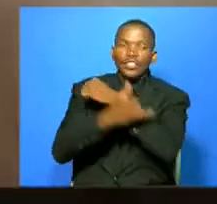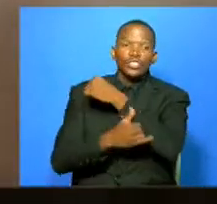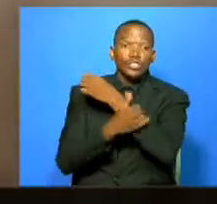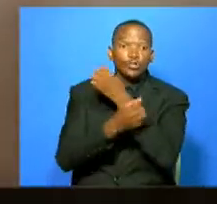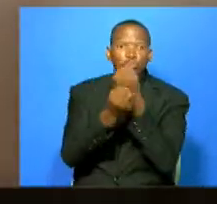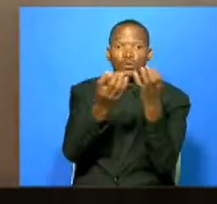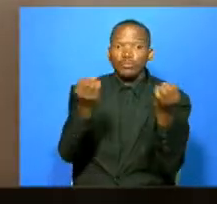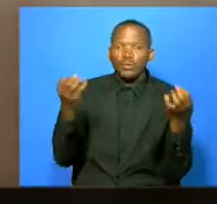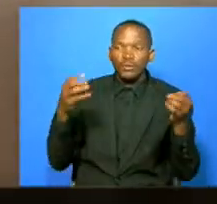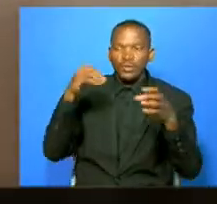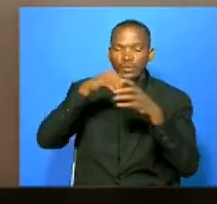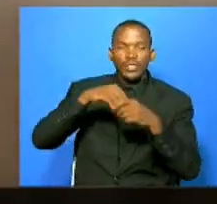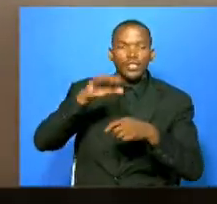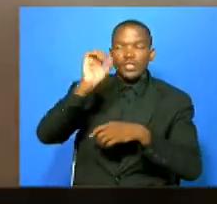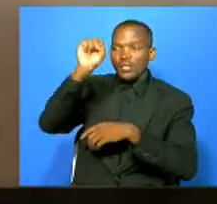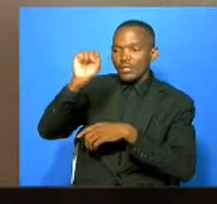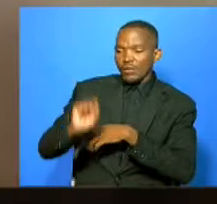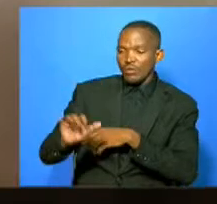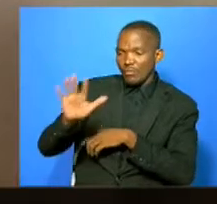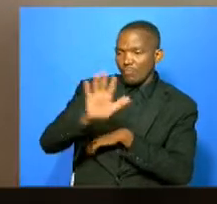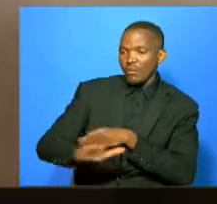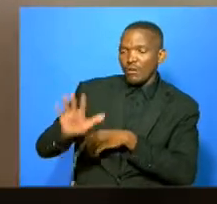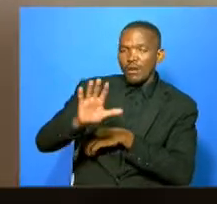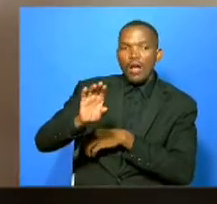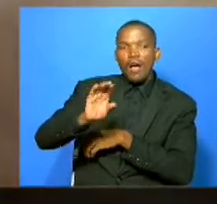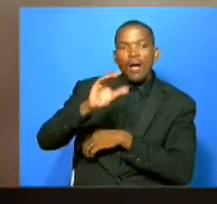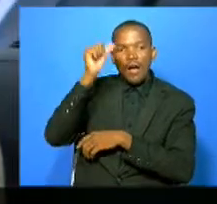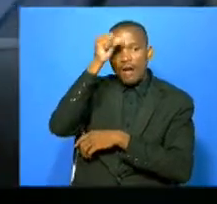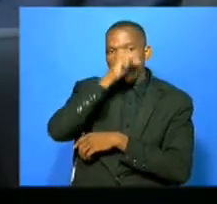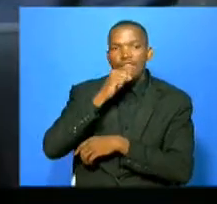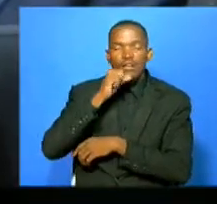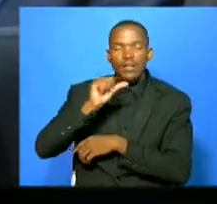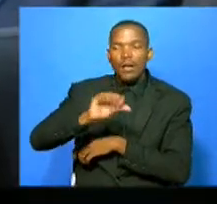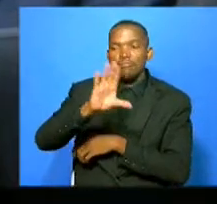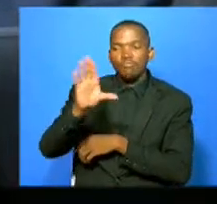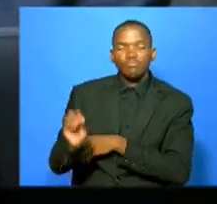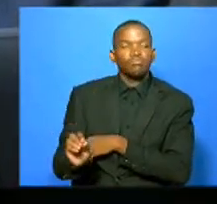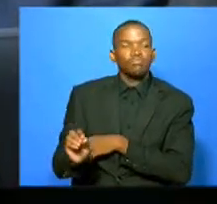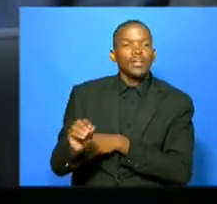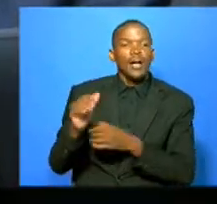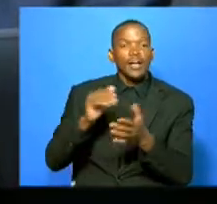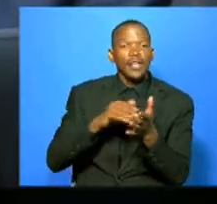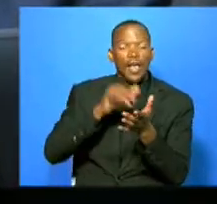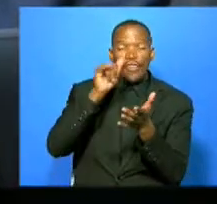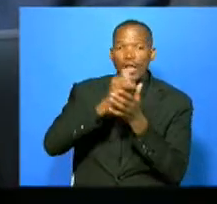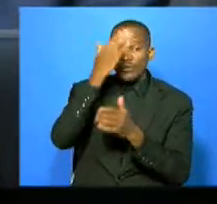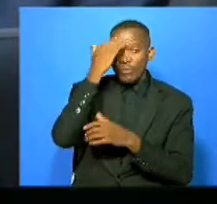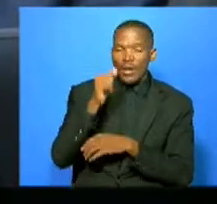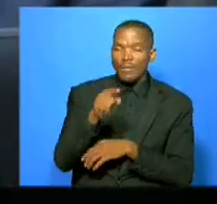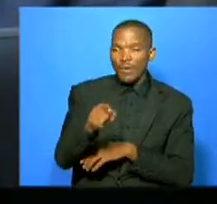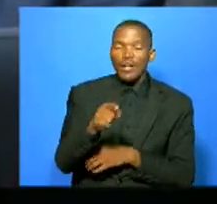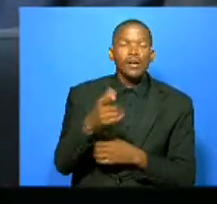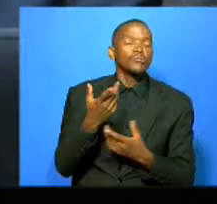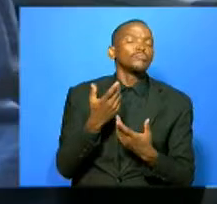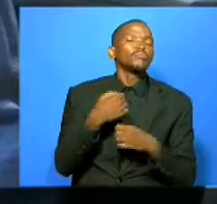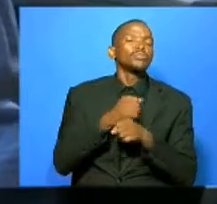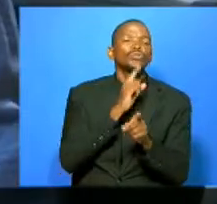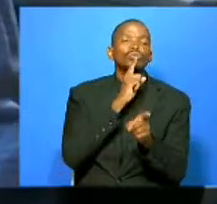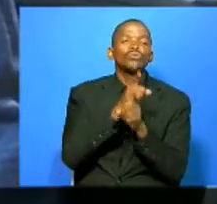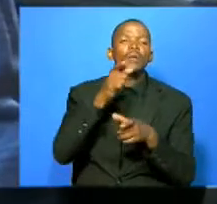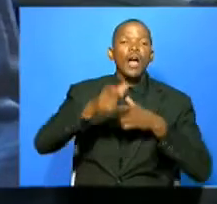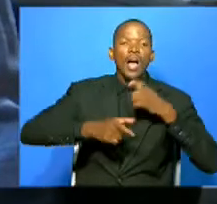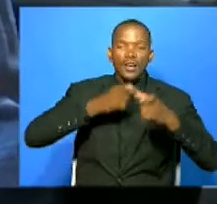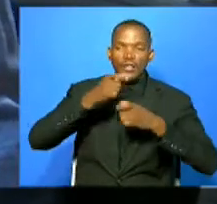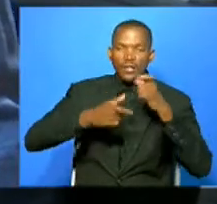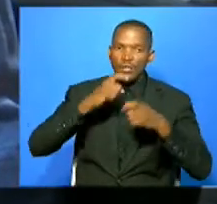mantsi mo kgaolong ya borwa jwa Aforika. Ke ka mongwe ya dikgang tsa konokono e le go netefatsa fa temothuo